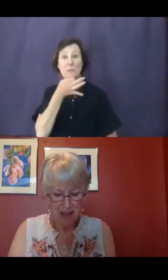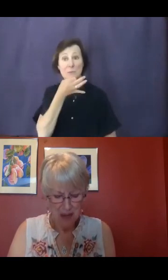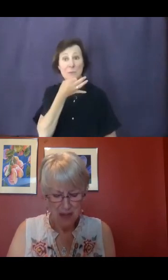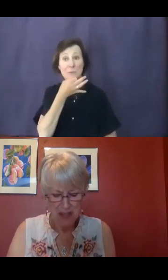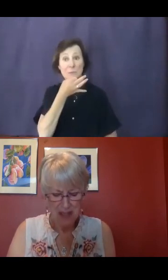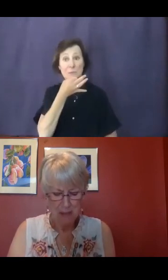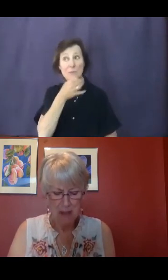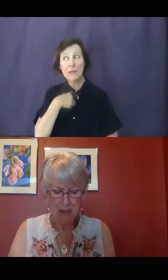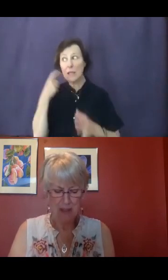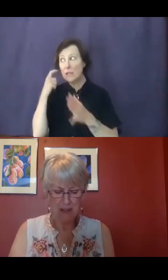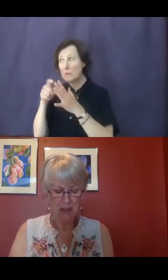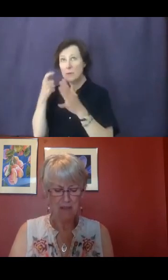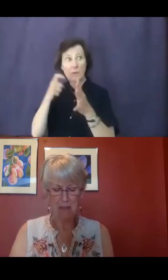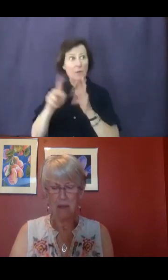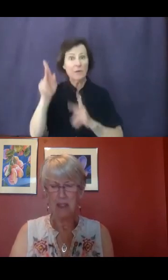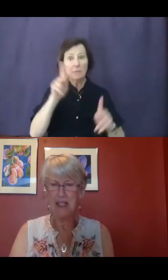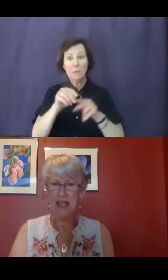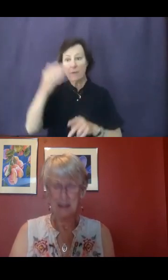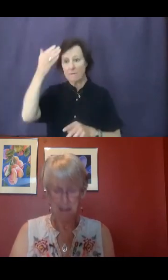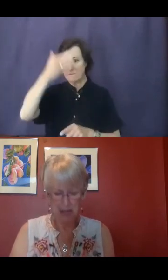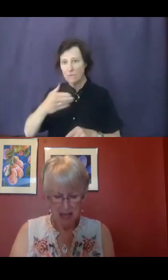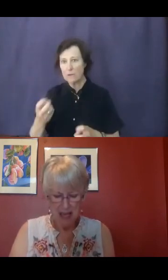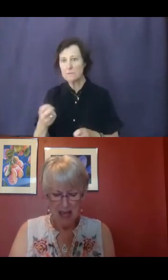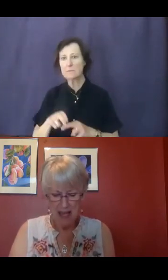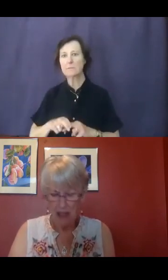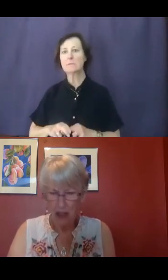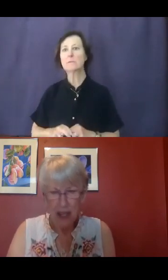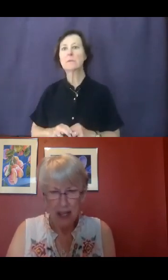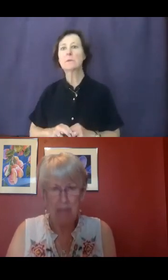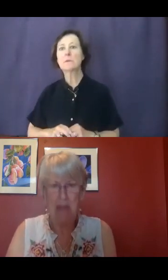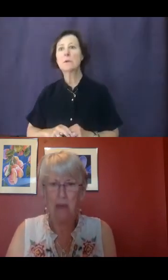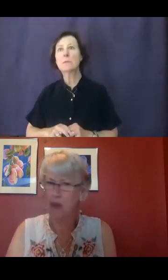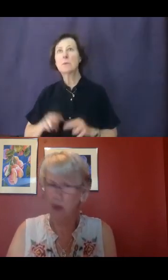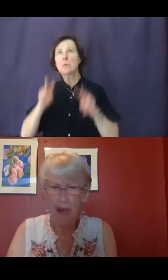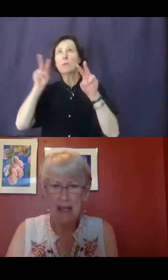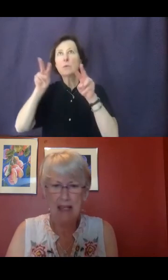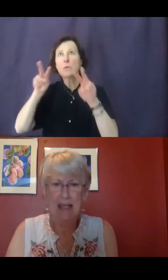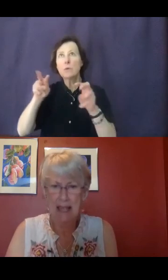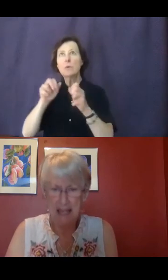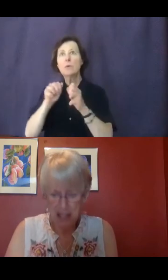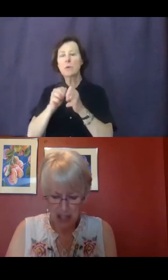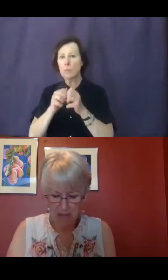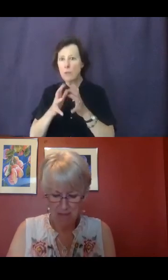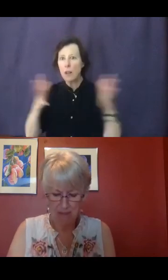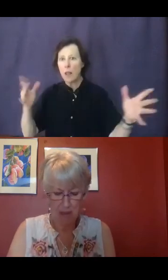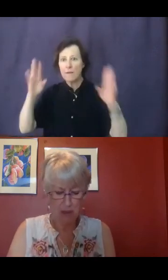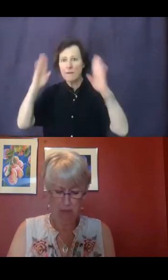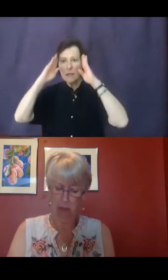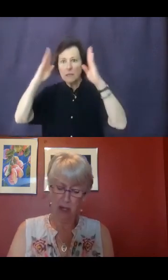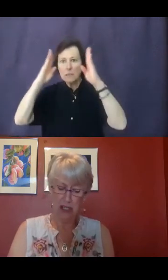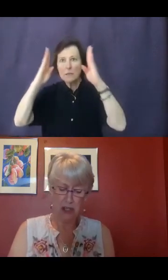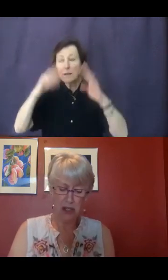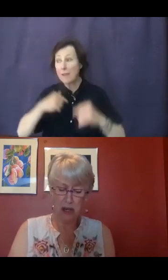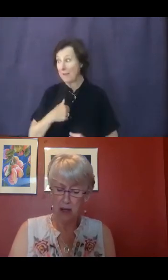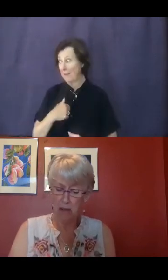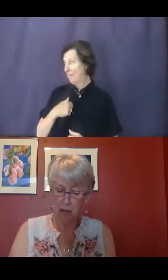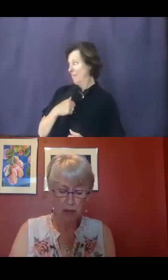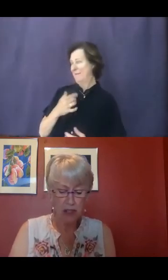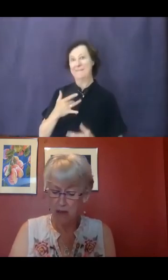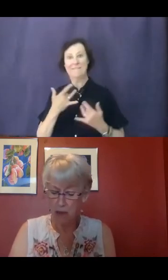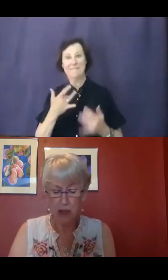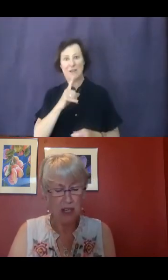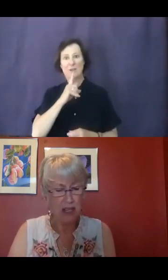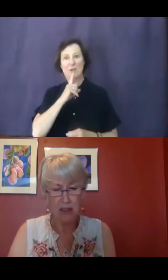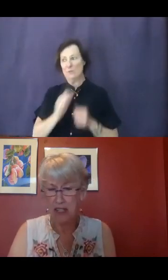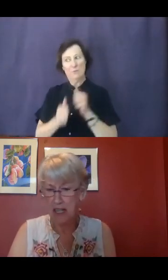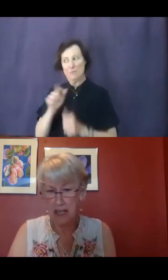I noticed that the people in the front of me were sitting up and looking at me with great attention. I was pretty sure most of